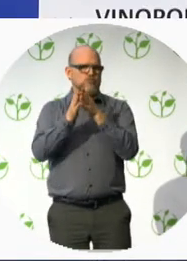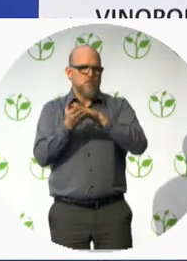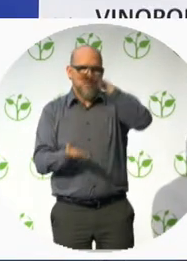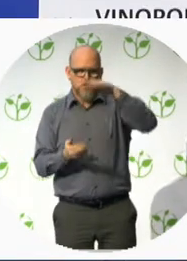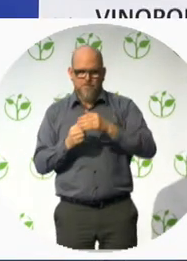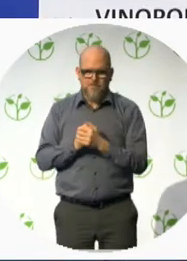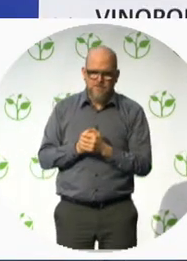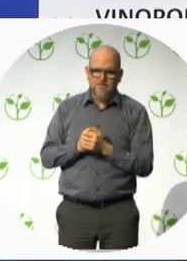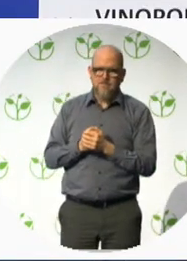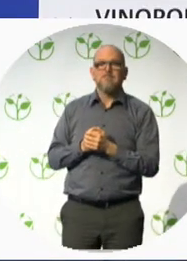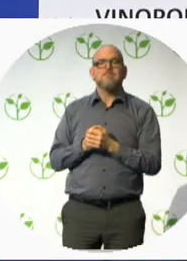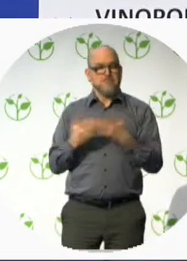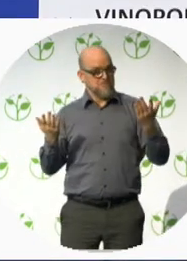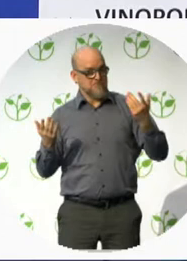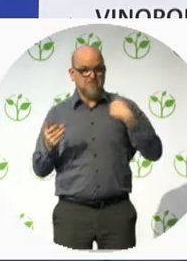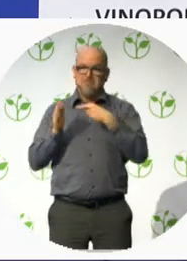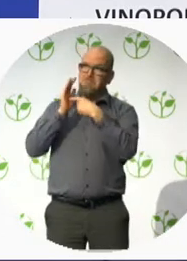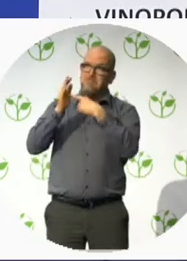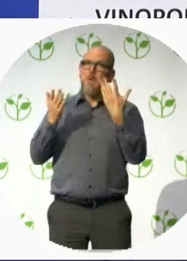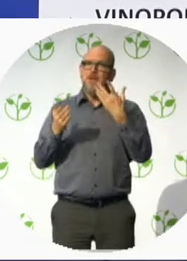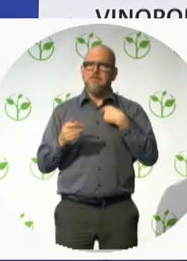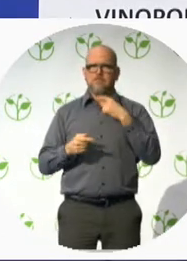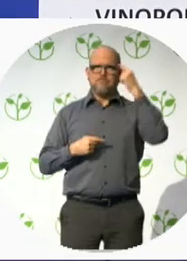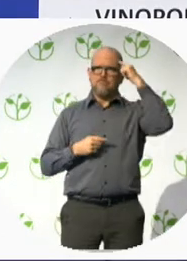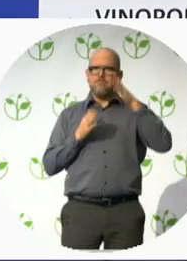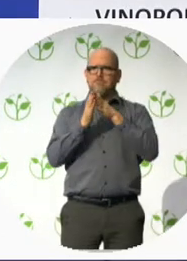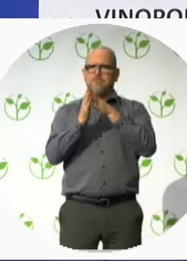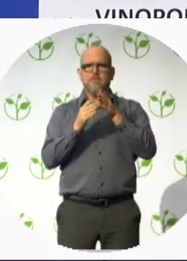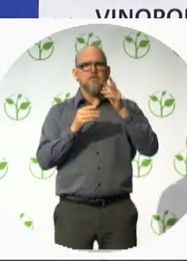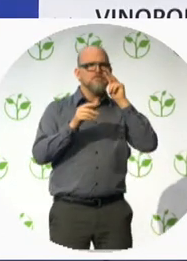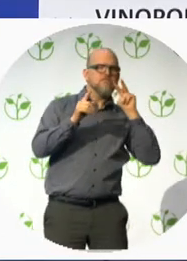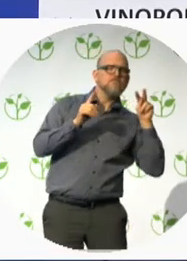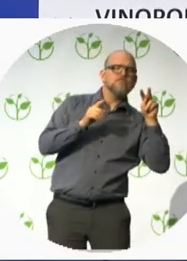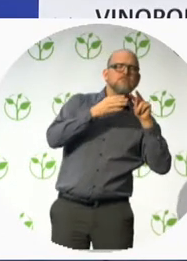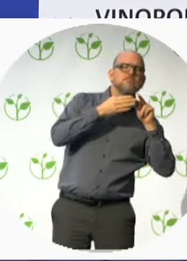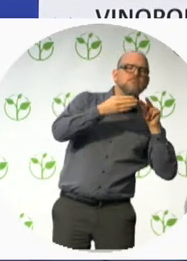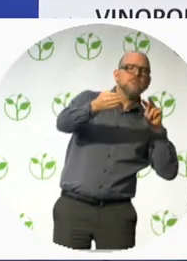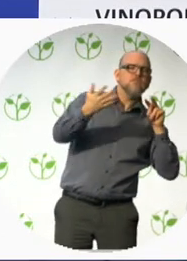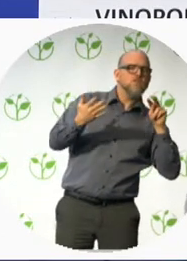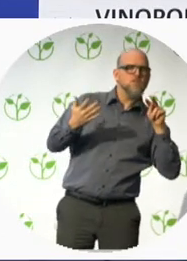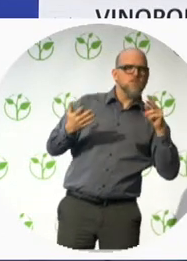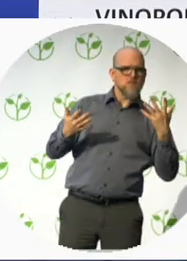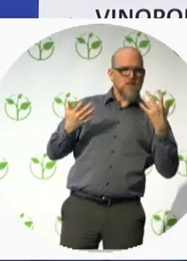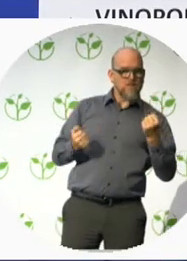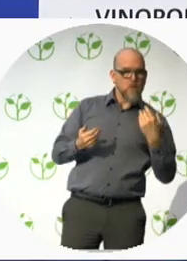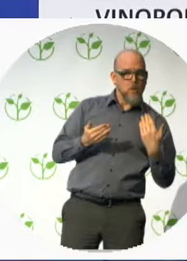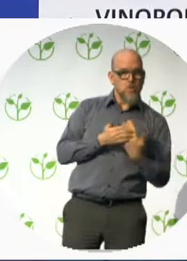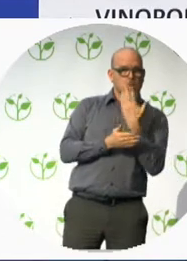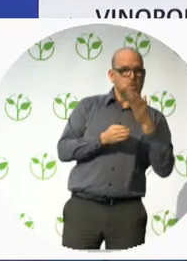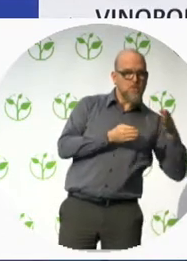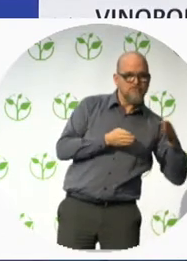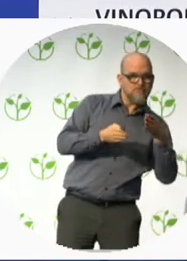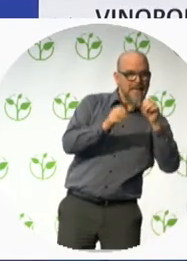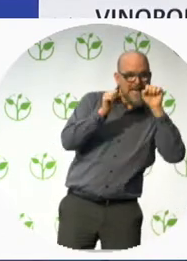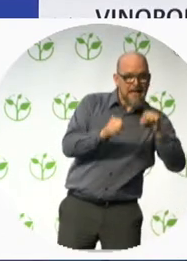vast amount of IP and figure out if there is a way for us to repurpose it for developing countries. And